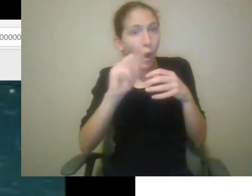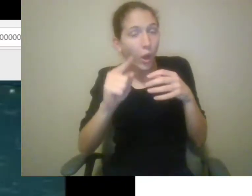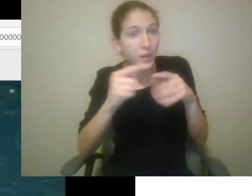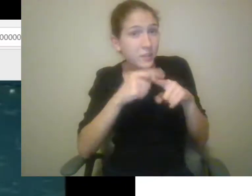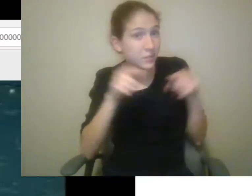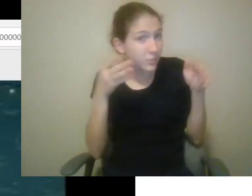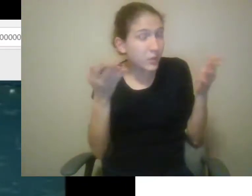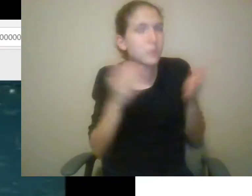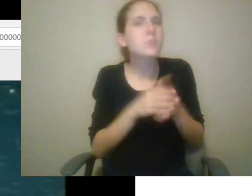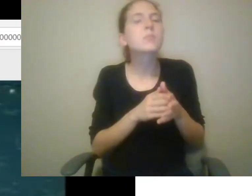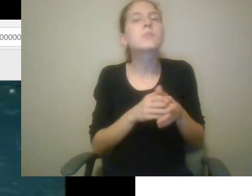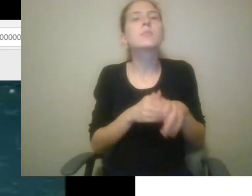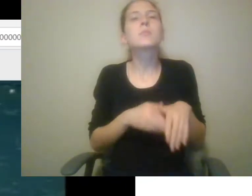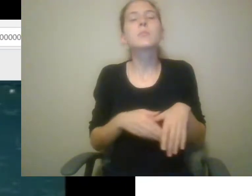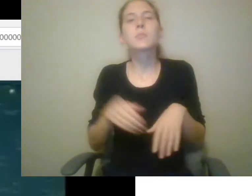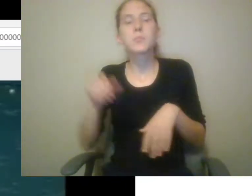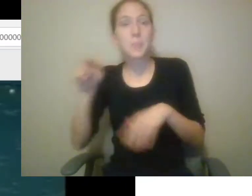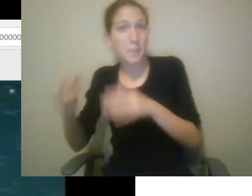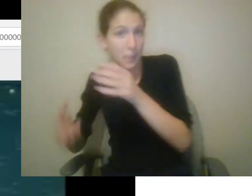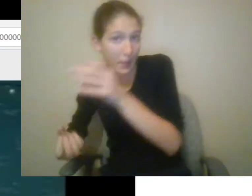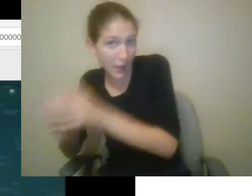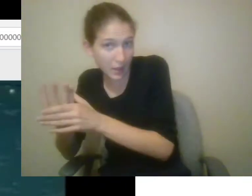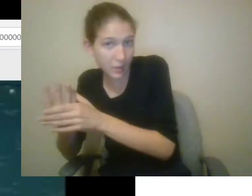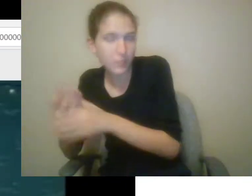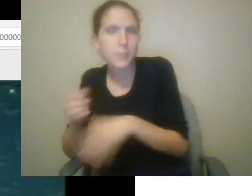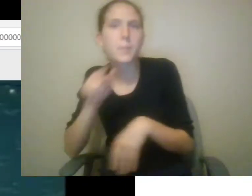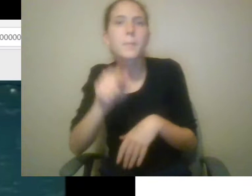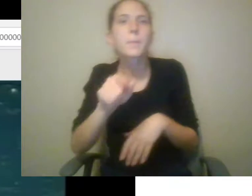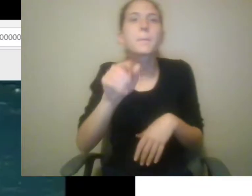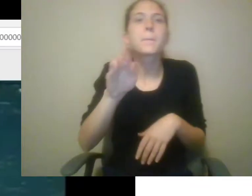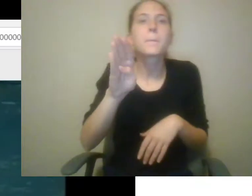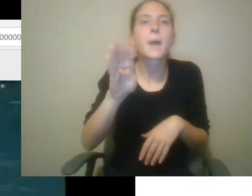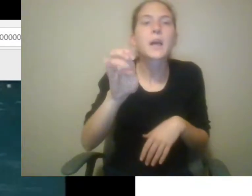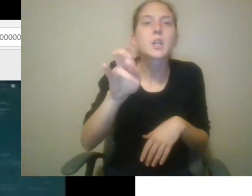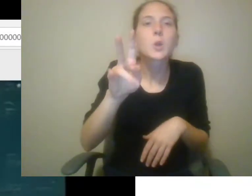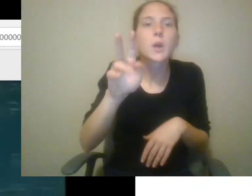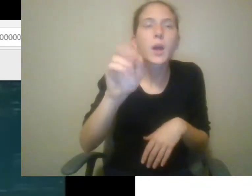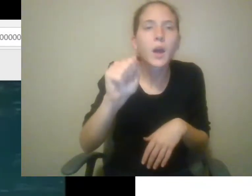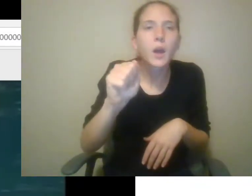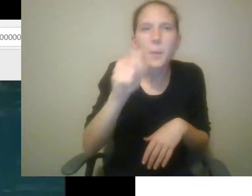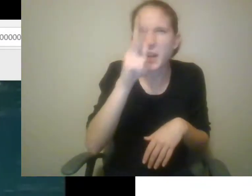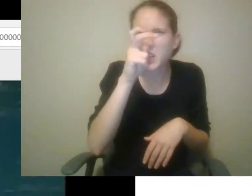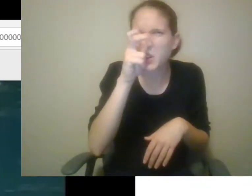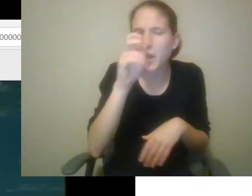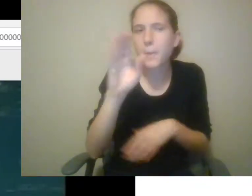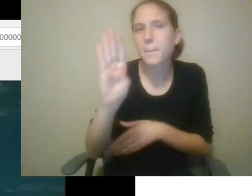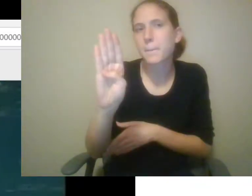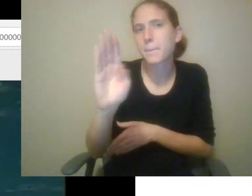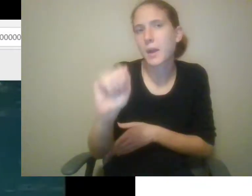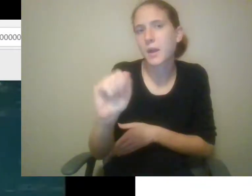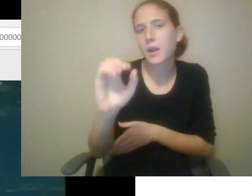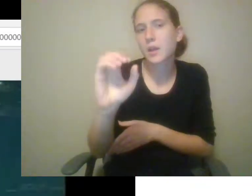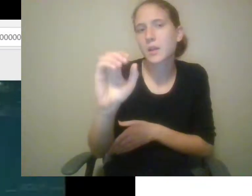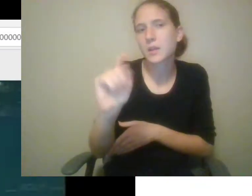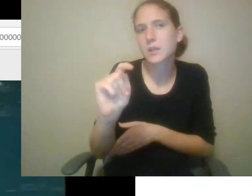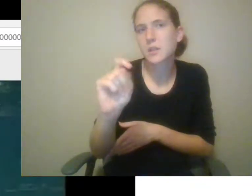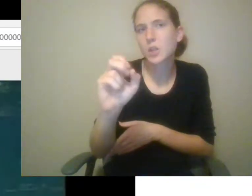and bacteria. So that's one difference. All right? Cell wall is only in plant cells and